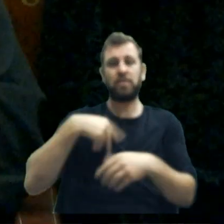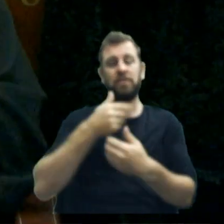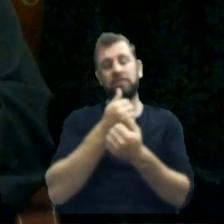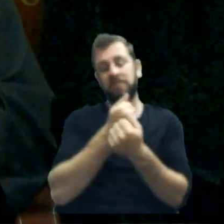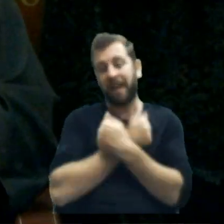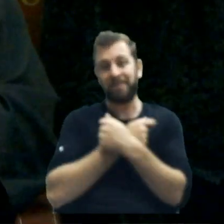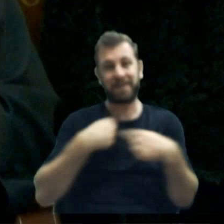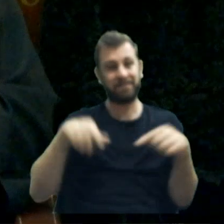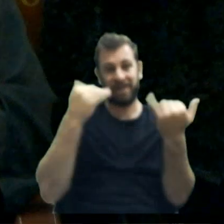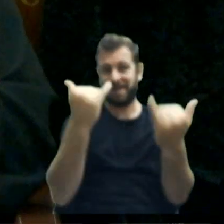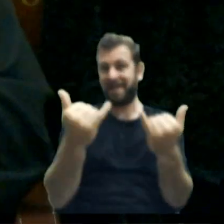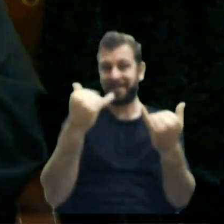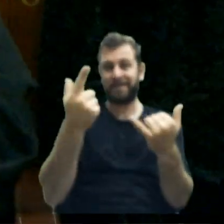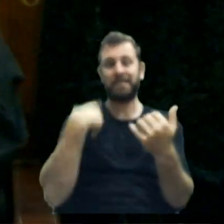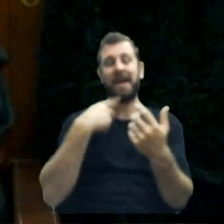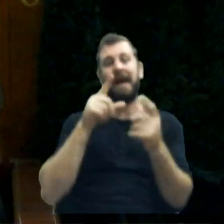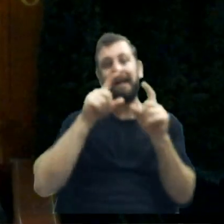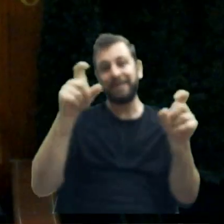very, very